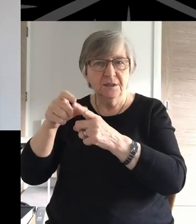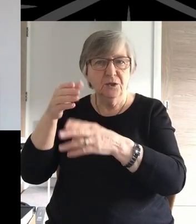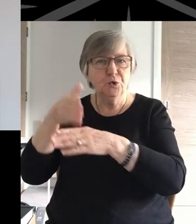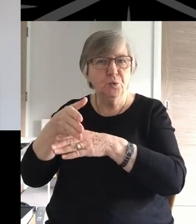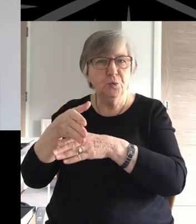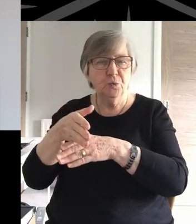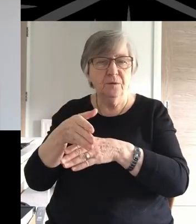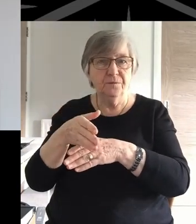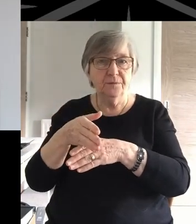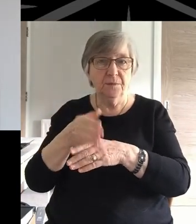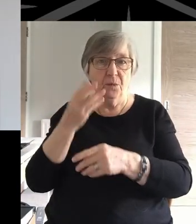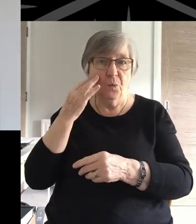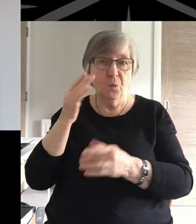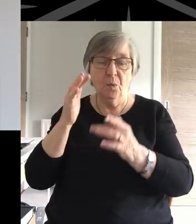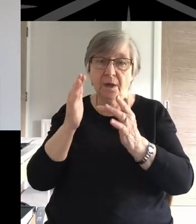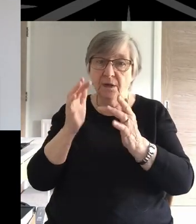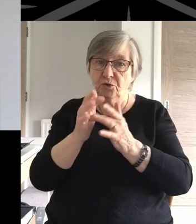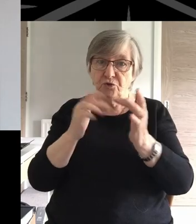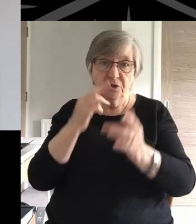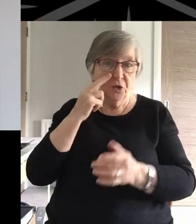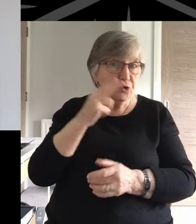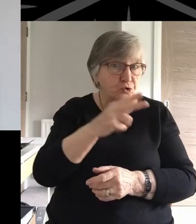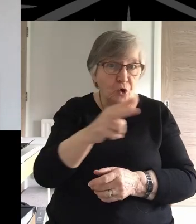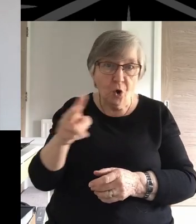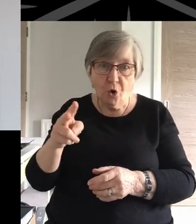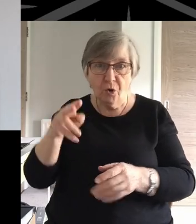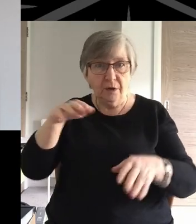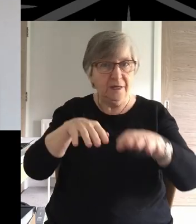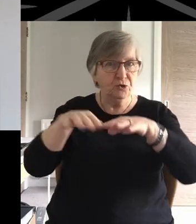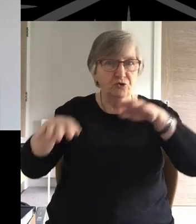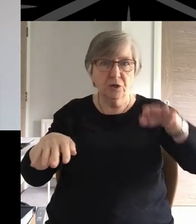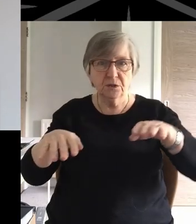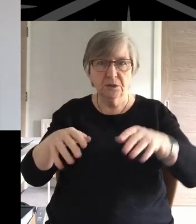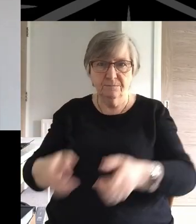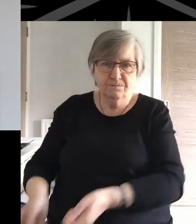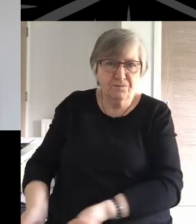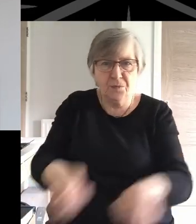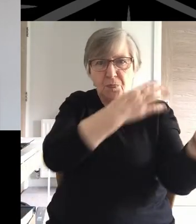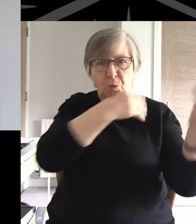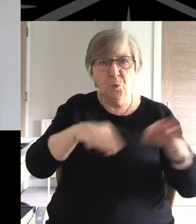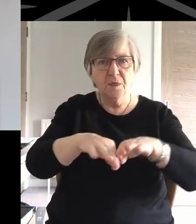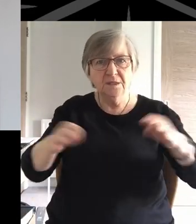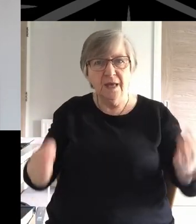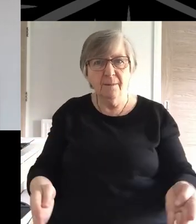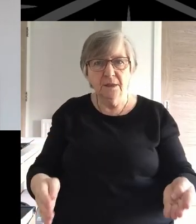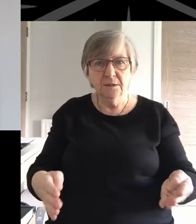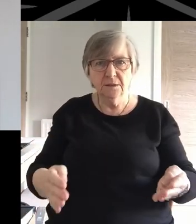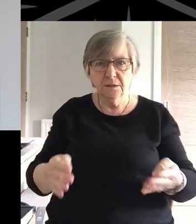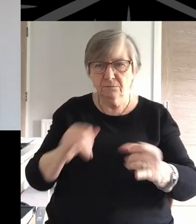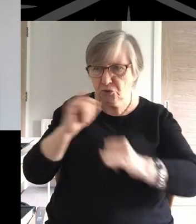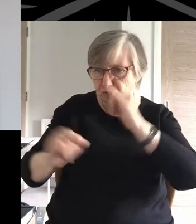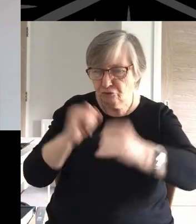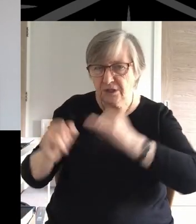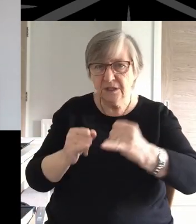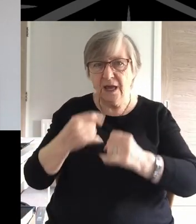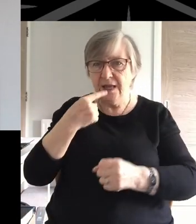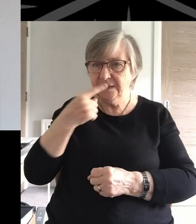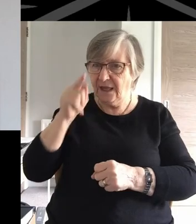Well, Jesus, when he saw injustice, turned over tables, fought against the establishment and said, "This is